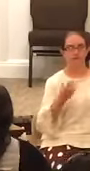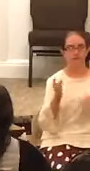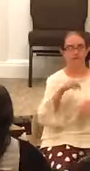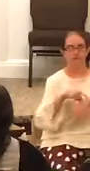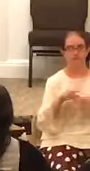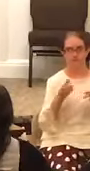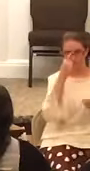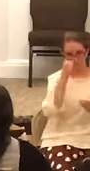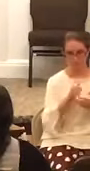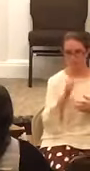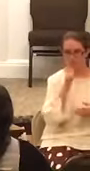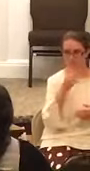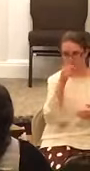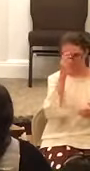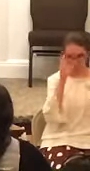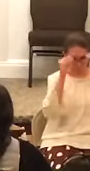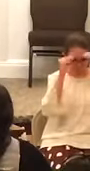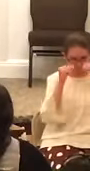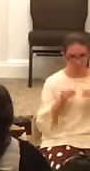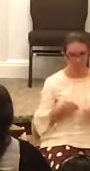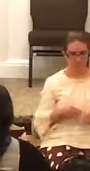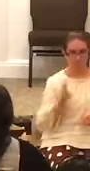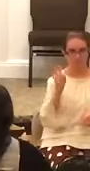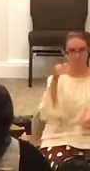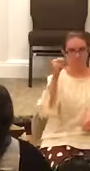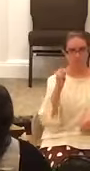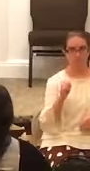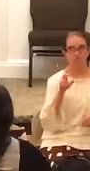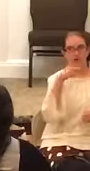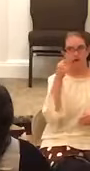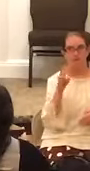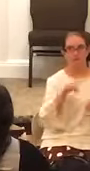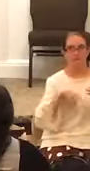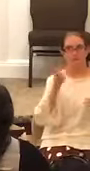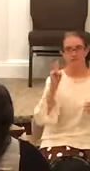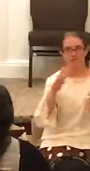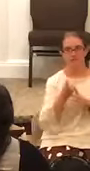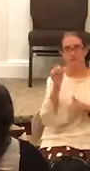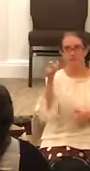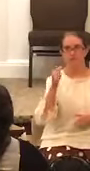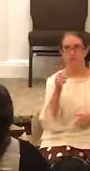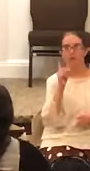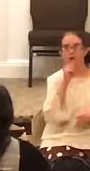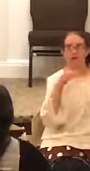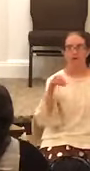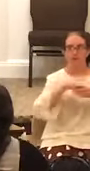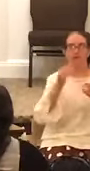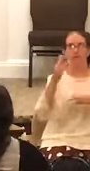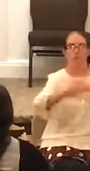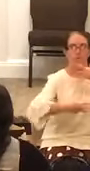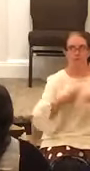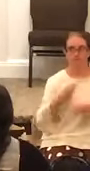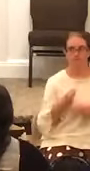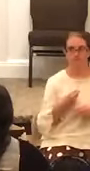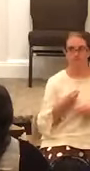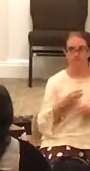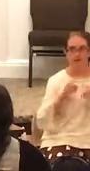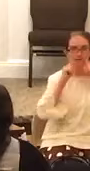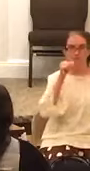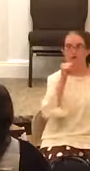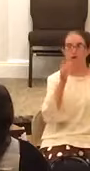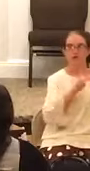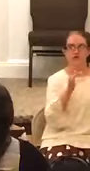various doctrines that are not of God that are being taught. Look what 2 John says, verses 7 through 10. For many deceivers are entered into the world who confess not